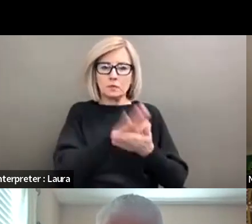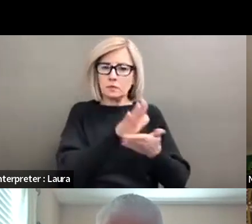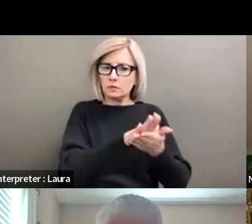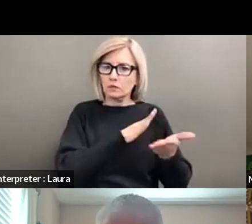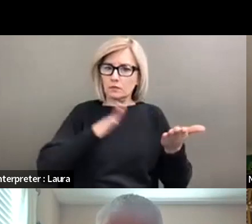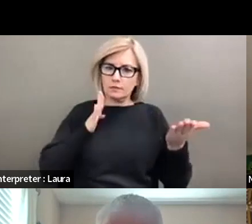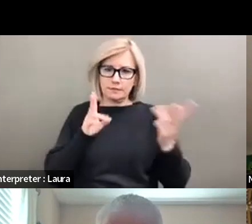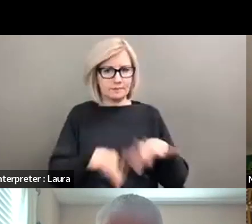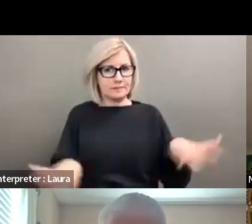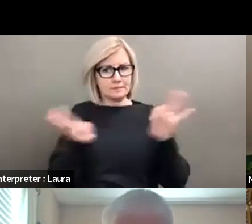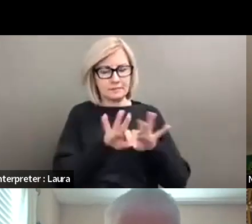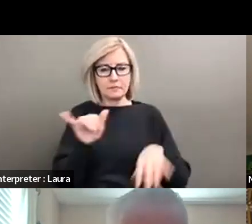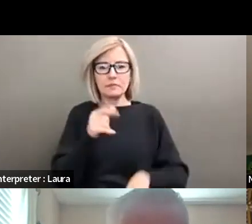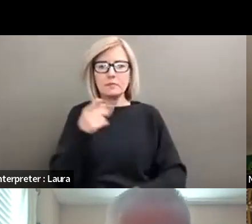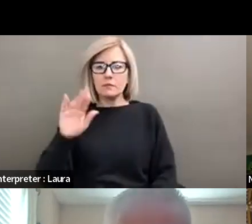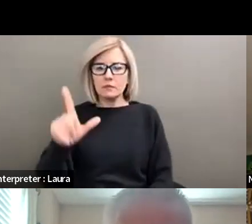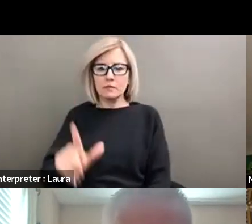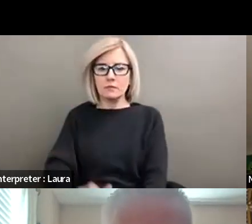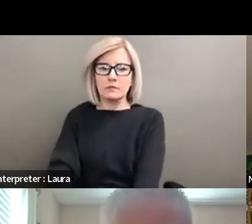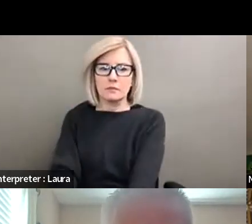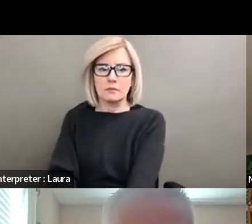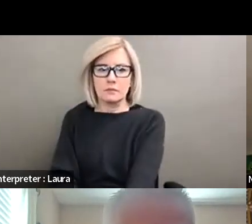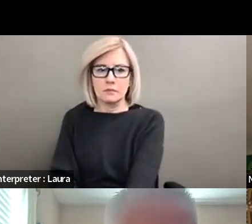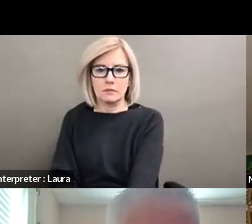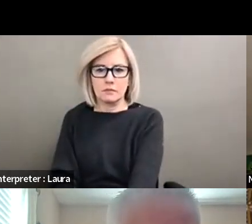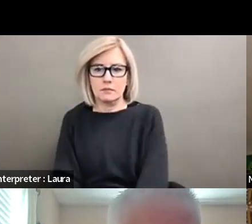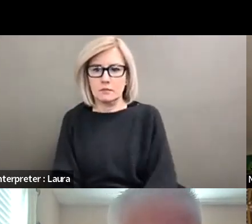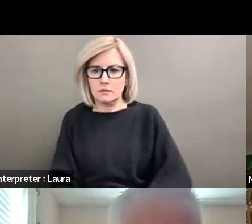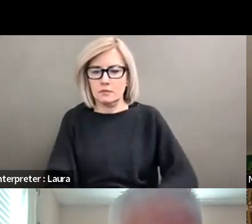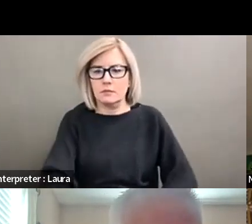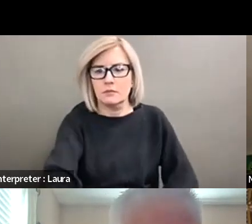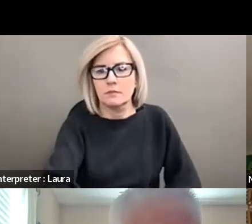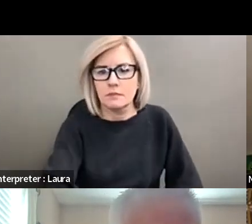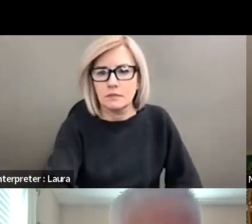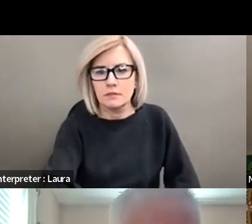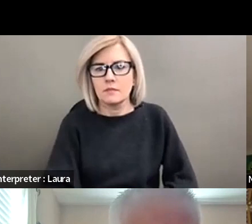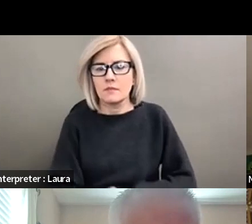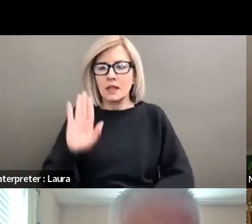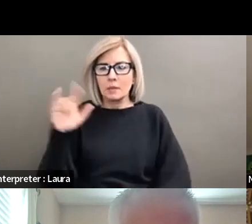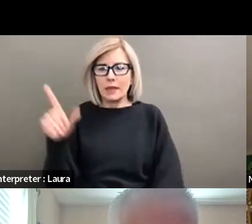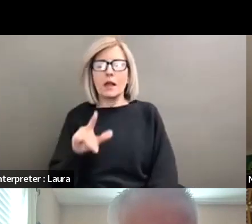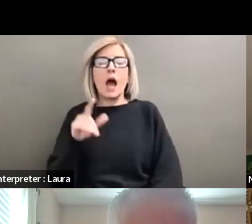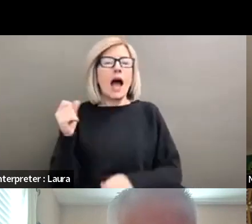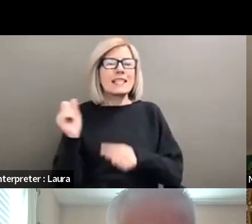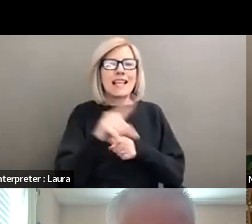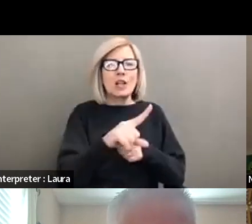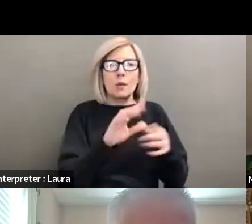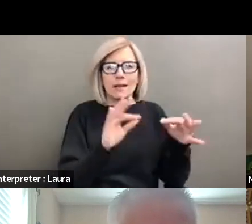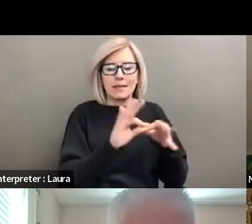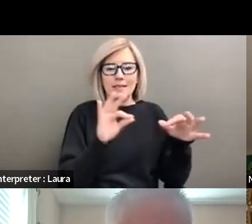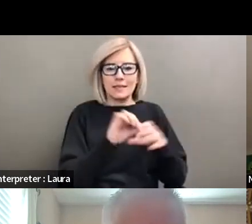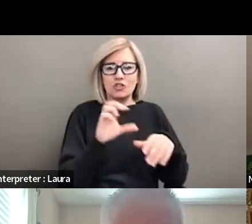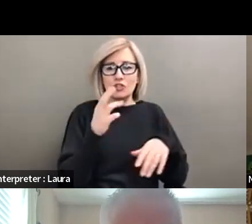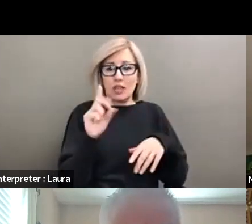So Paula, go ahead. And I just jump in? I sent you a message, Chad, in the chat.